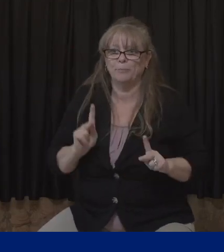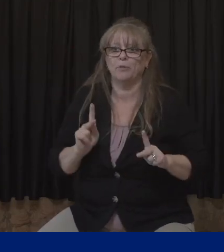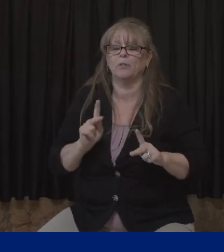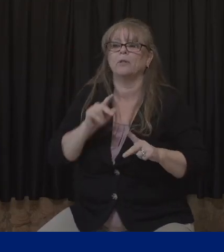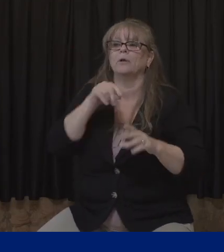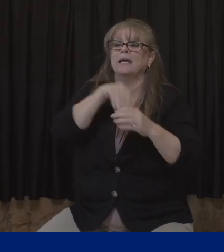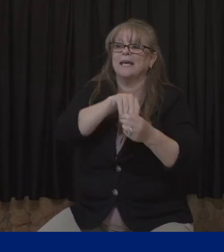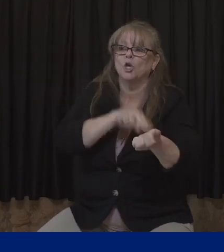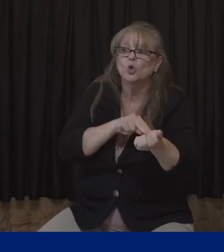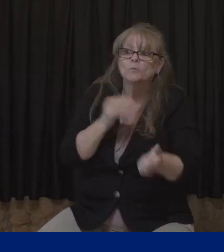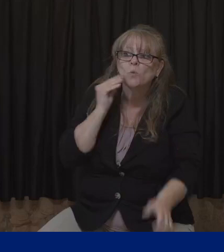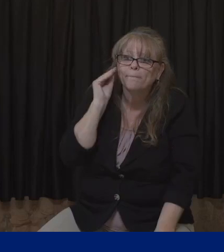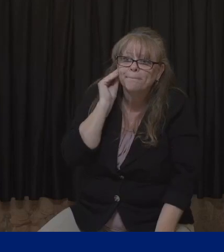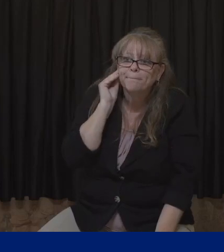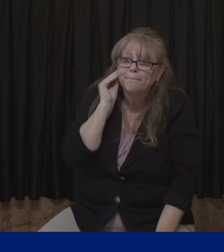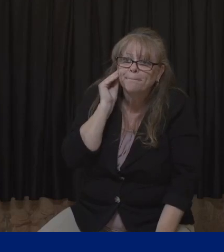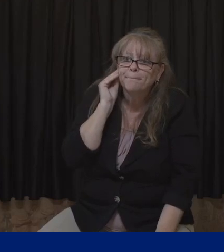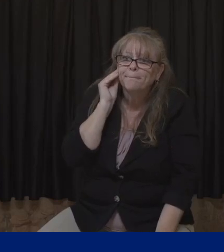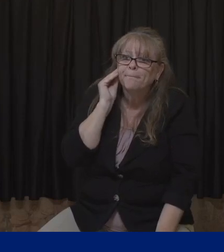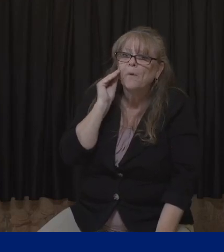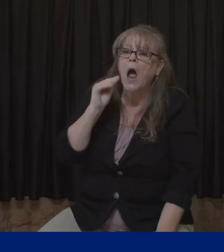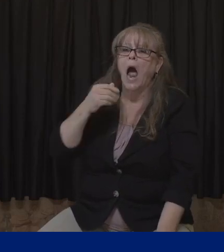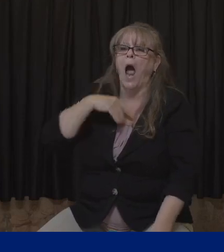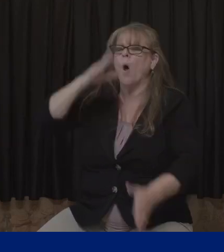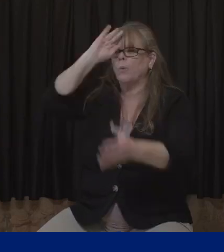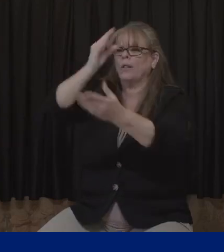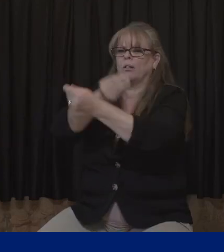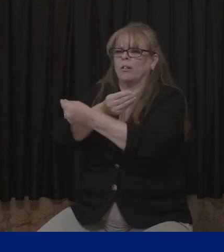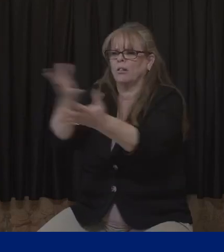update on that on Wednesday.